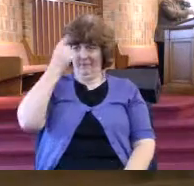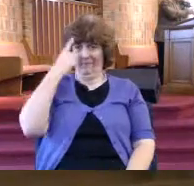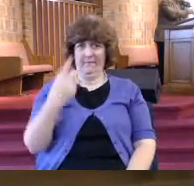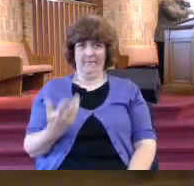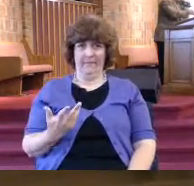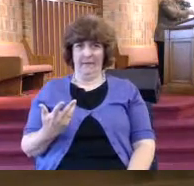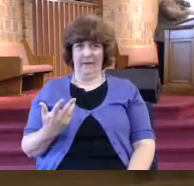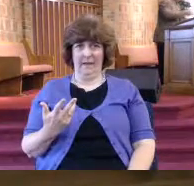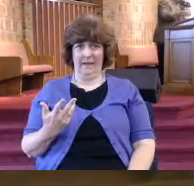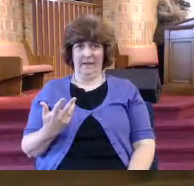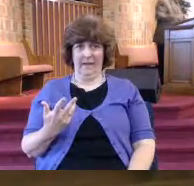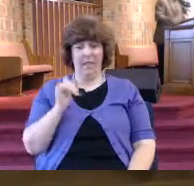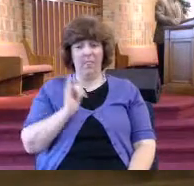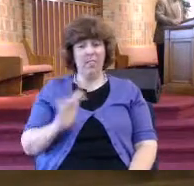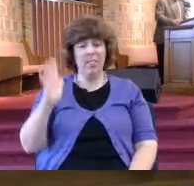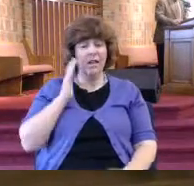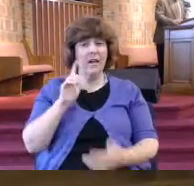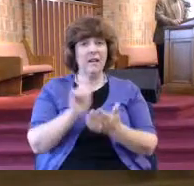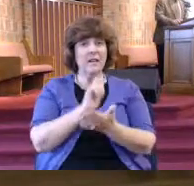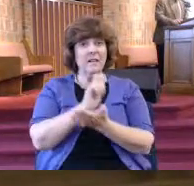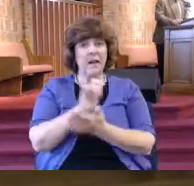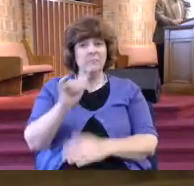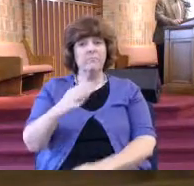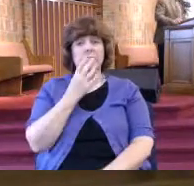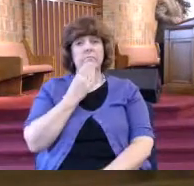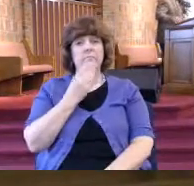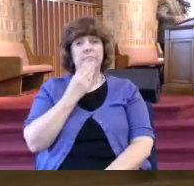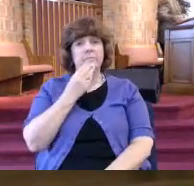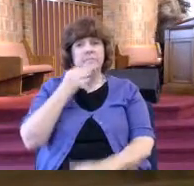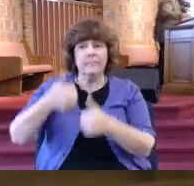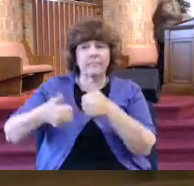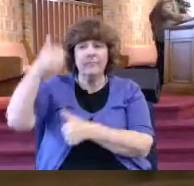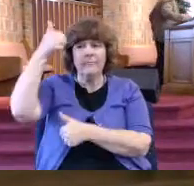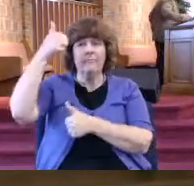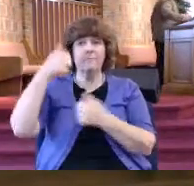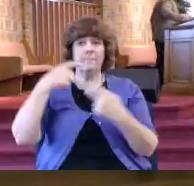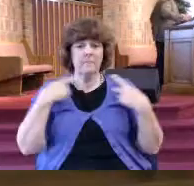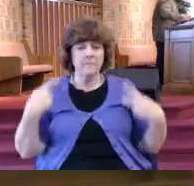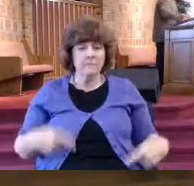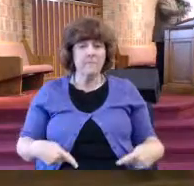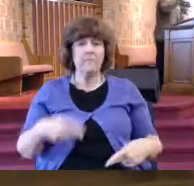the elders of the people in Matthew 21, 23,